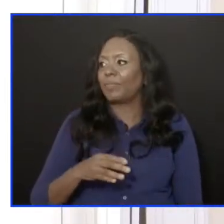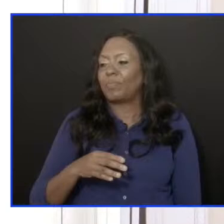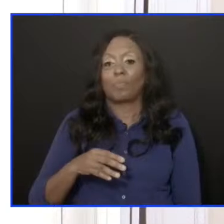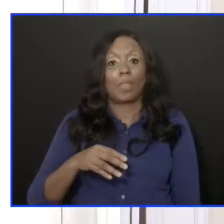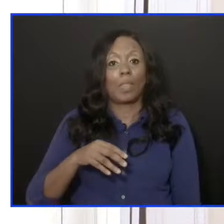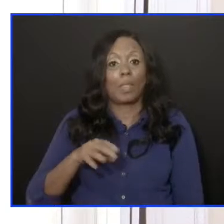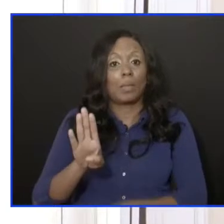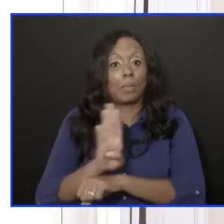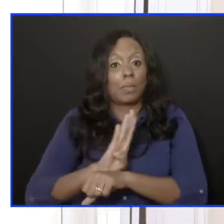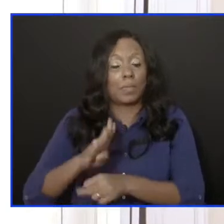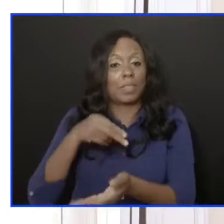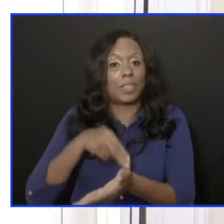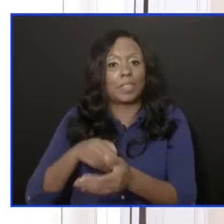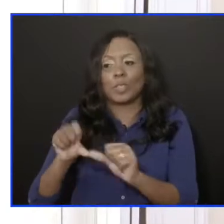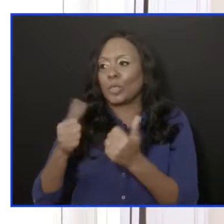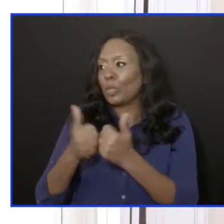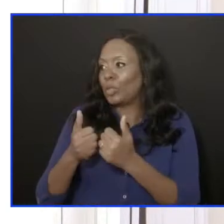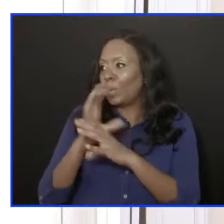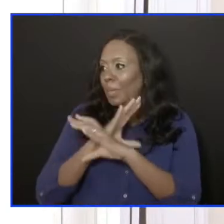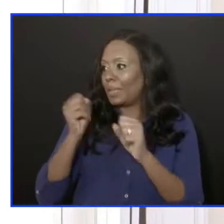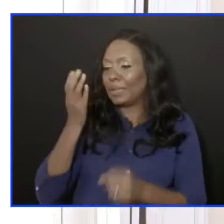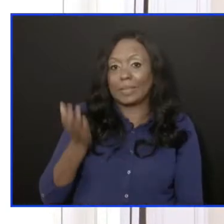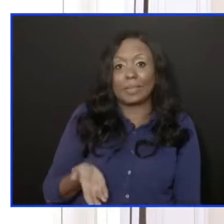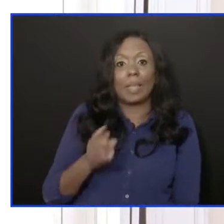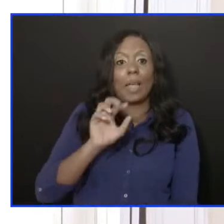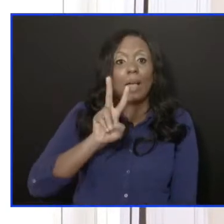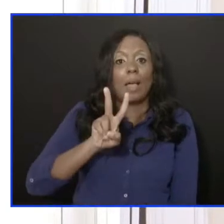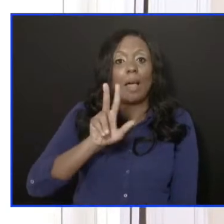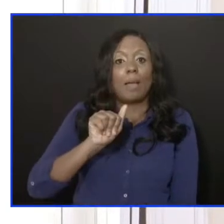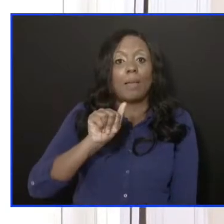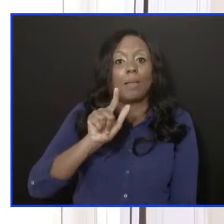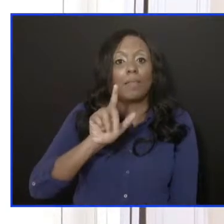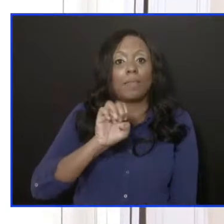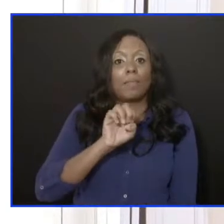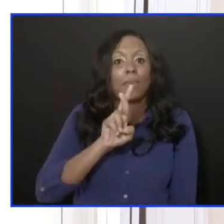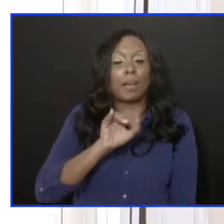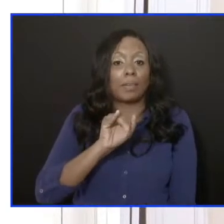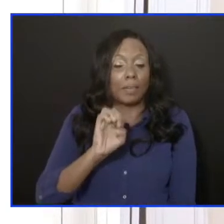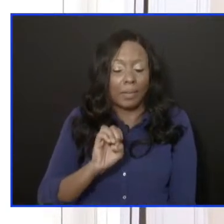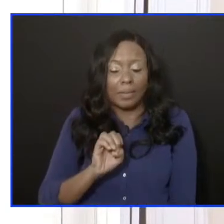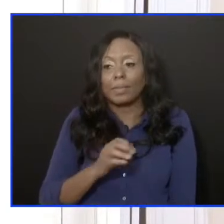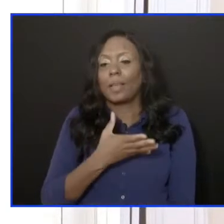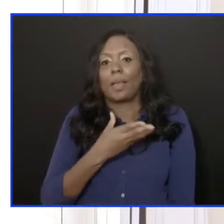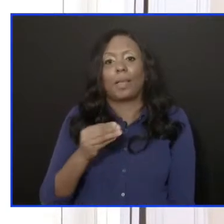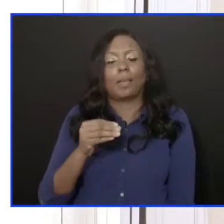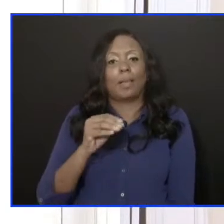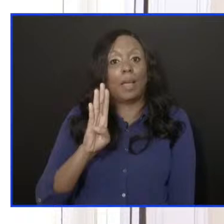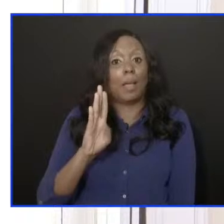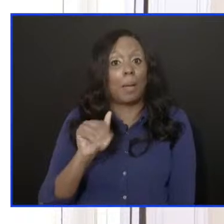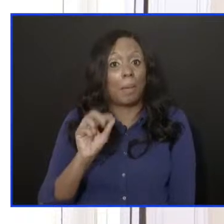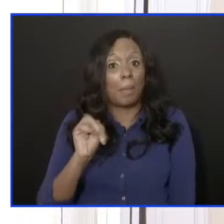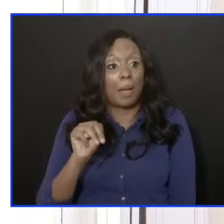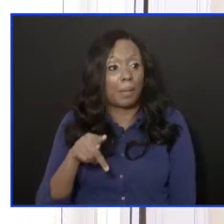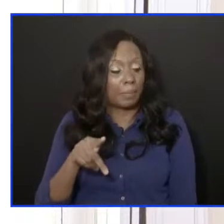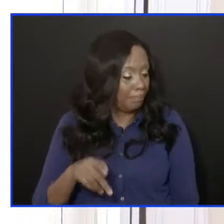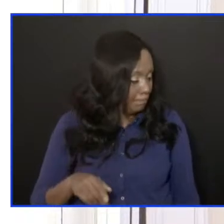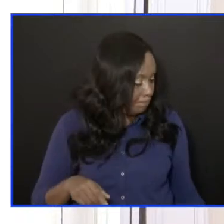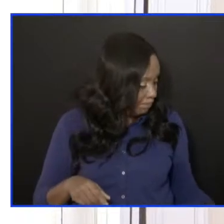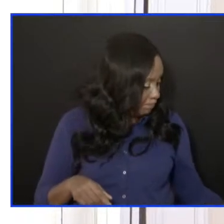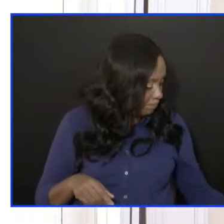Nurses Association, is also here. As the Minister Bostic said, we are in the process